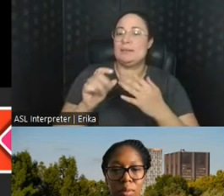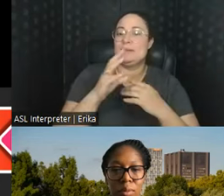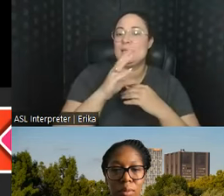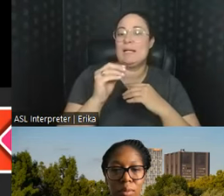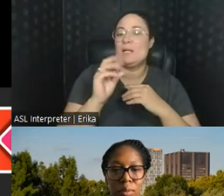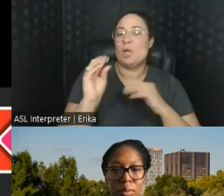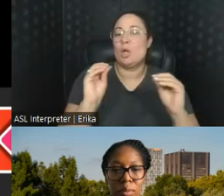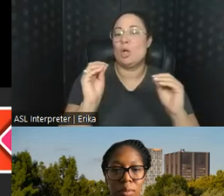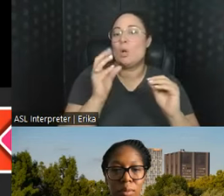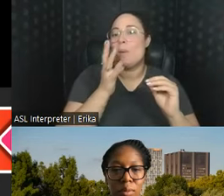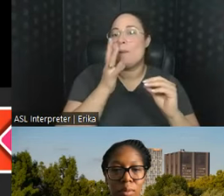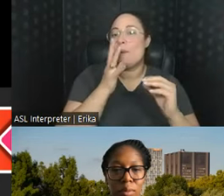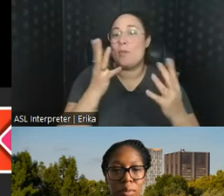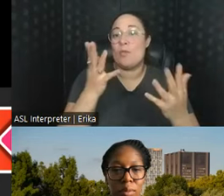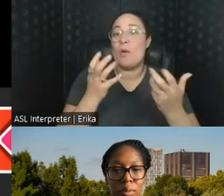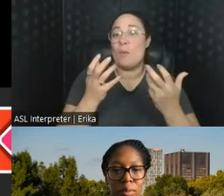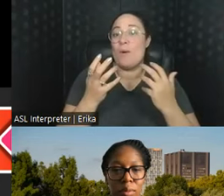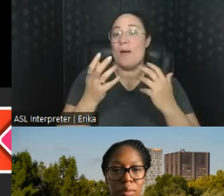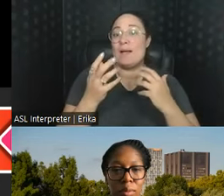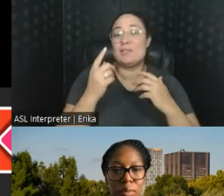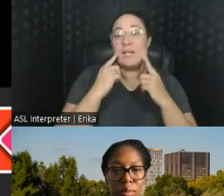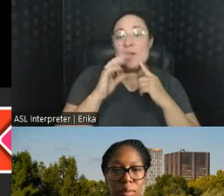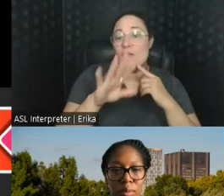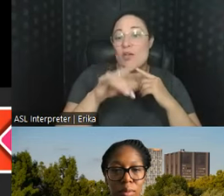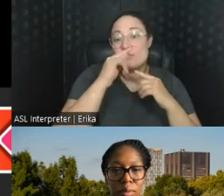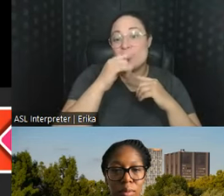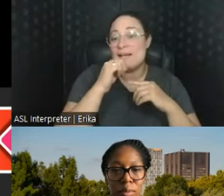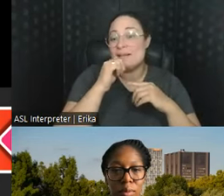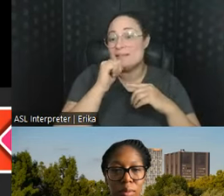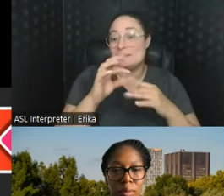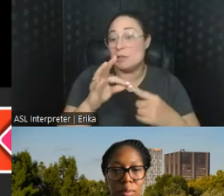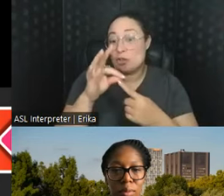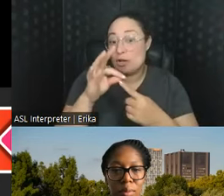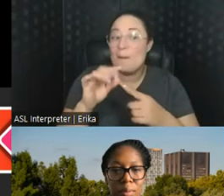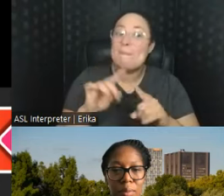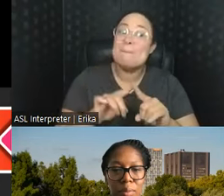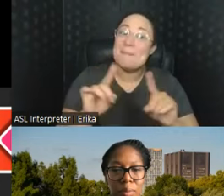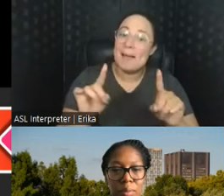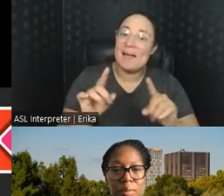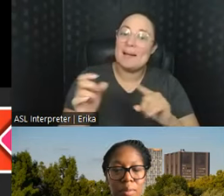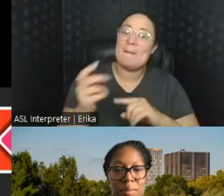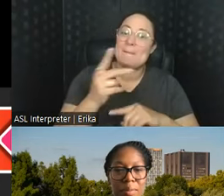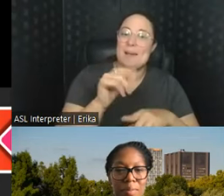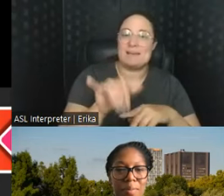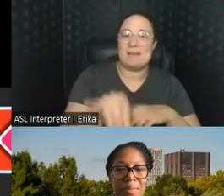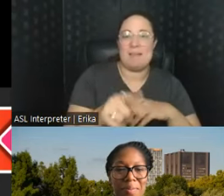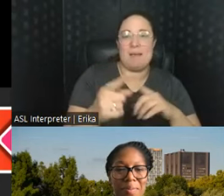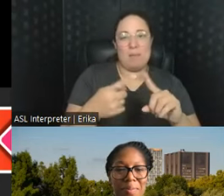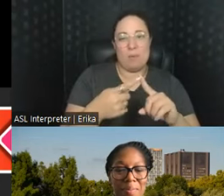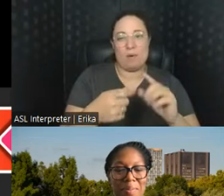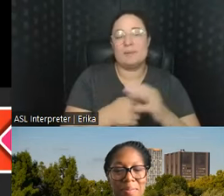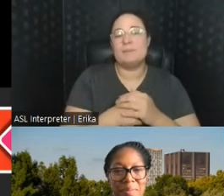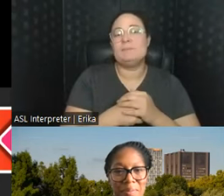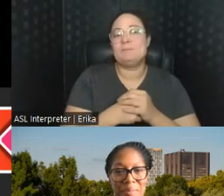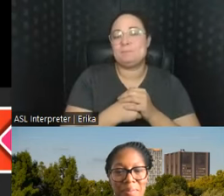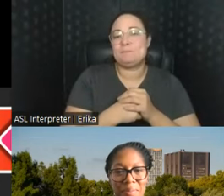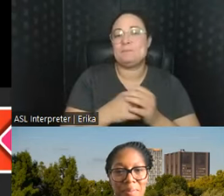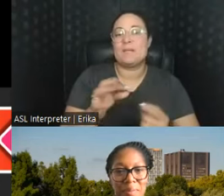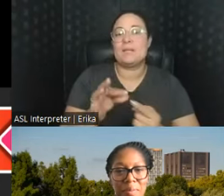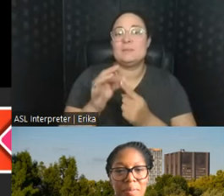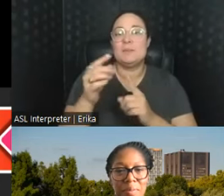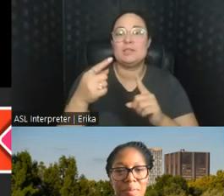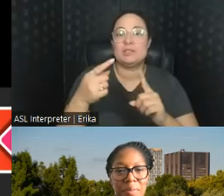likes to hear that their child isn't special. But at the same time, again, back to that point, special needs, it's